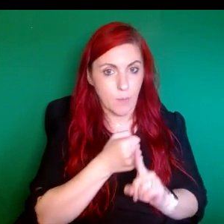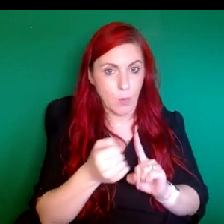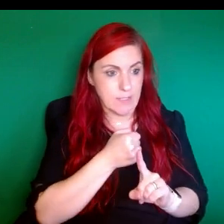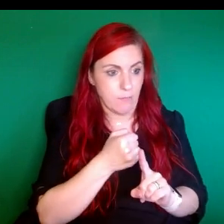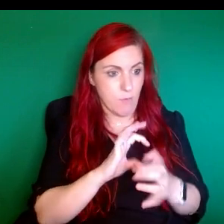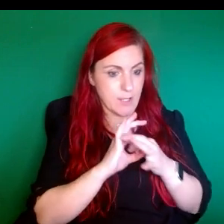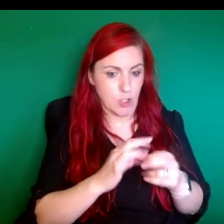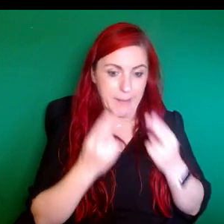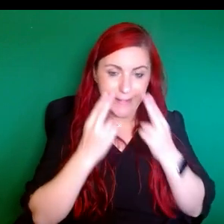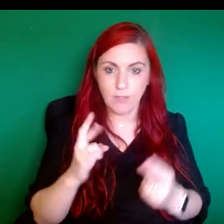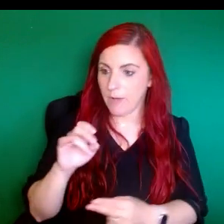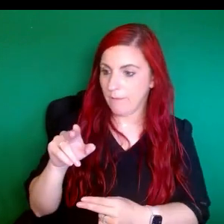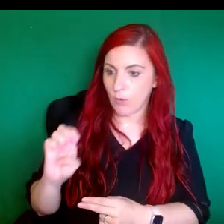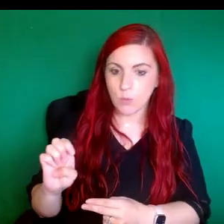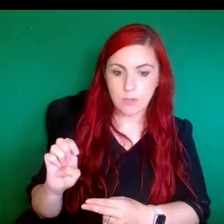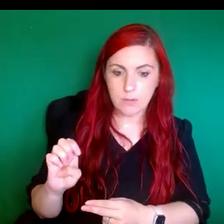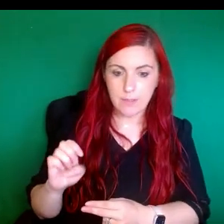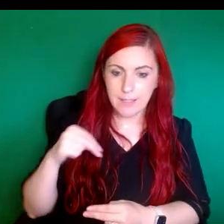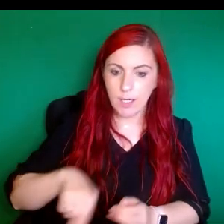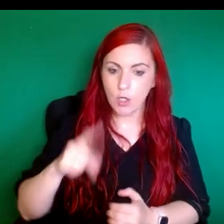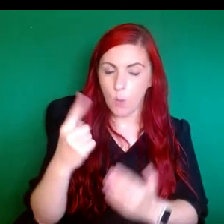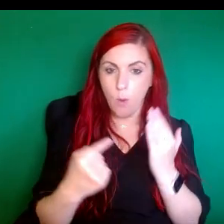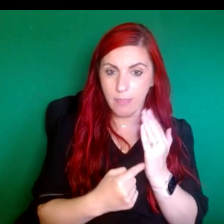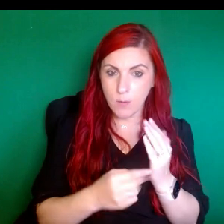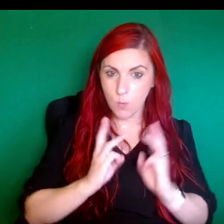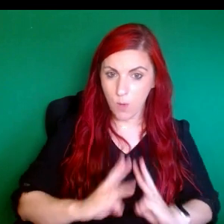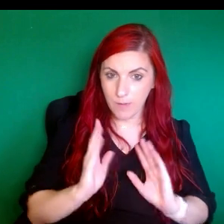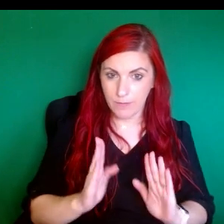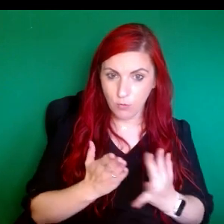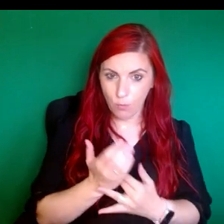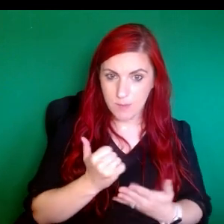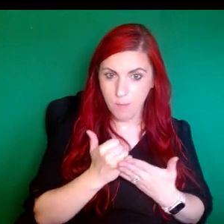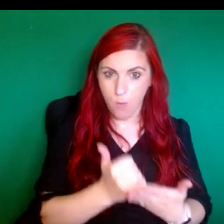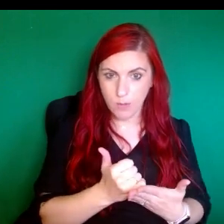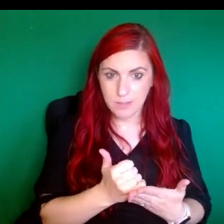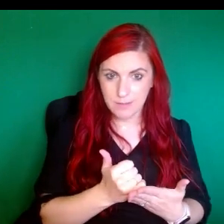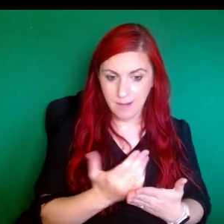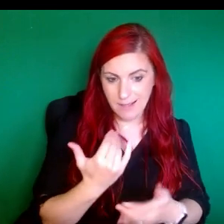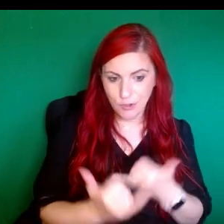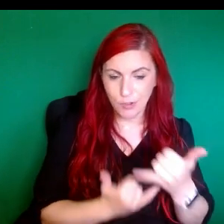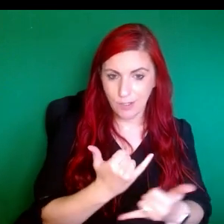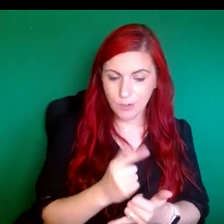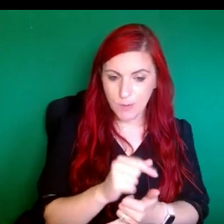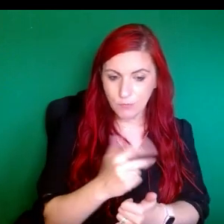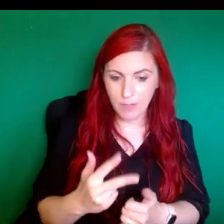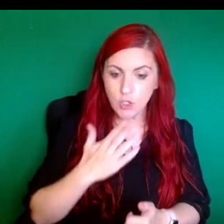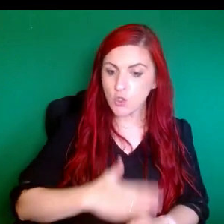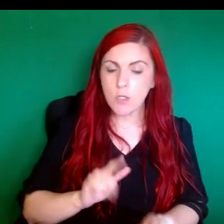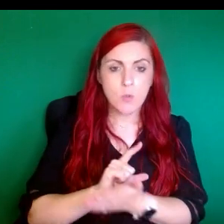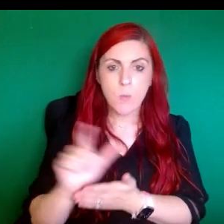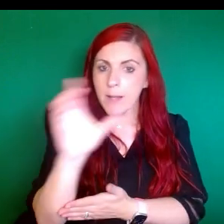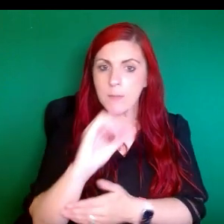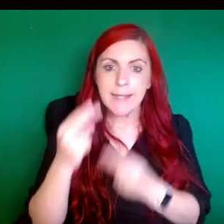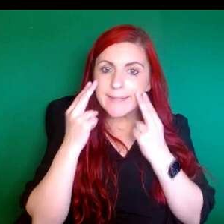who were supported by our domestic abuse service in 2023, just over 12% used refuge. Many women were provided